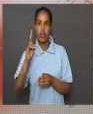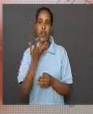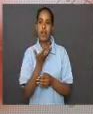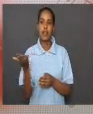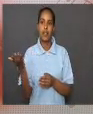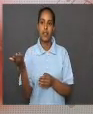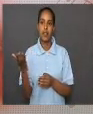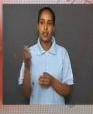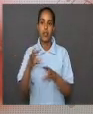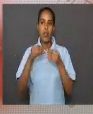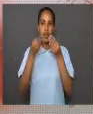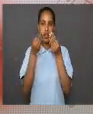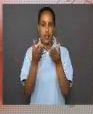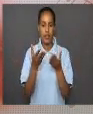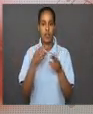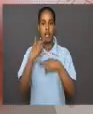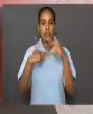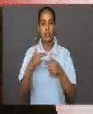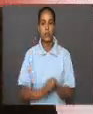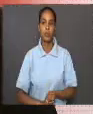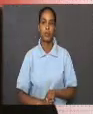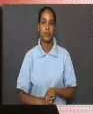agent for a given reaction.